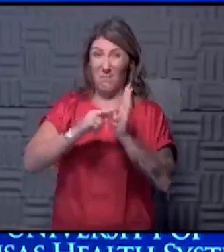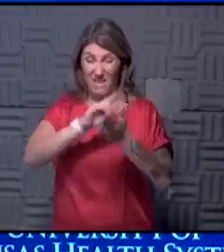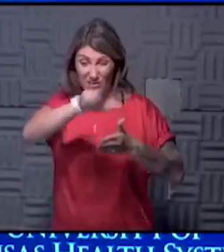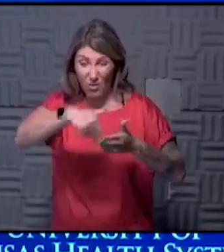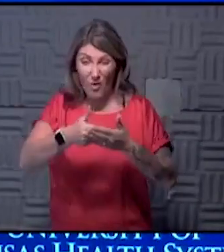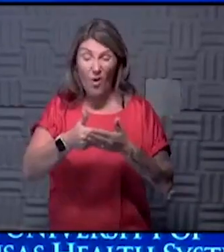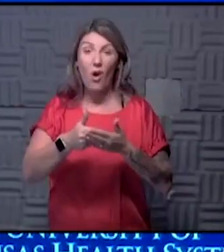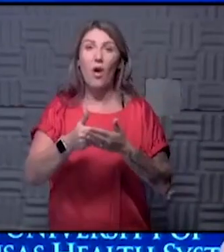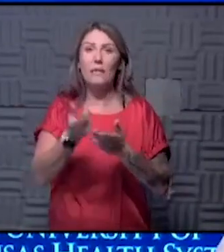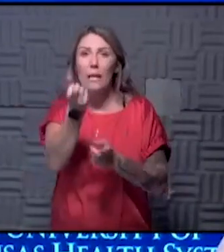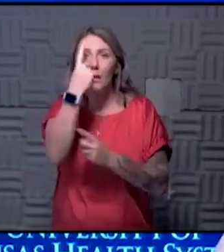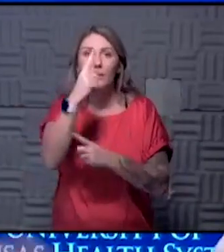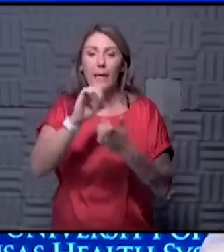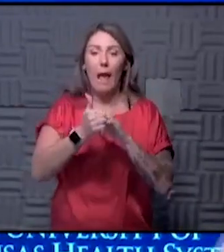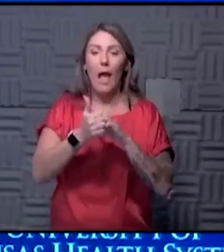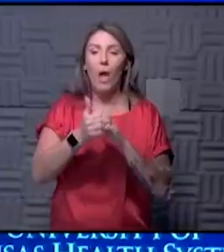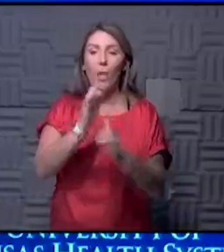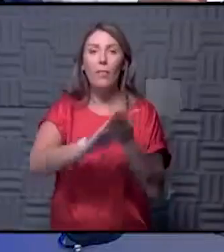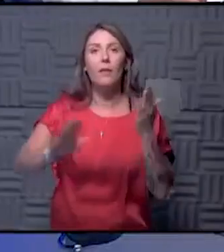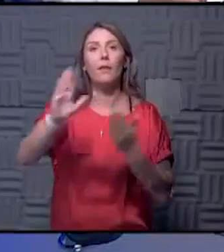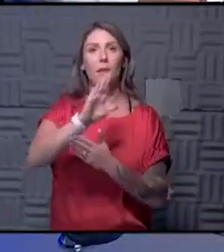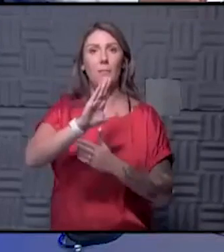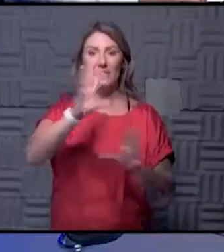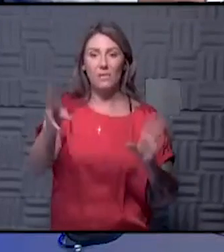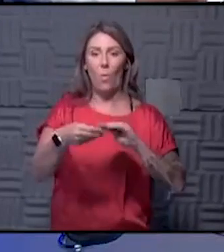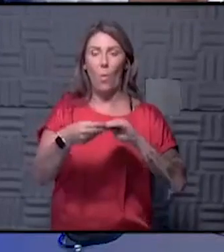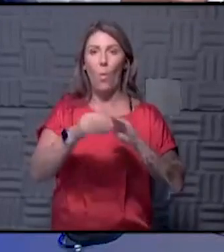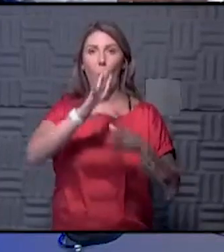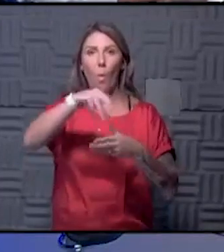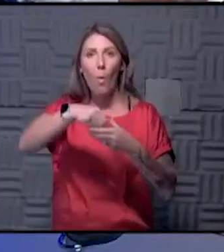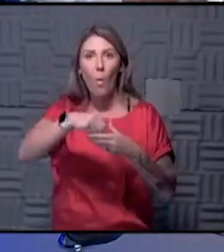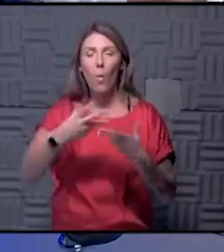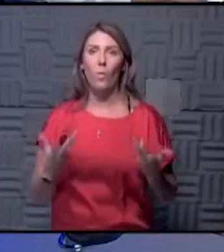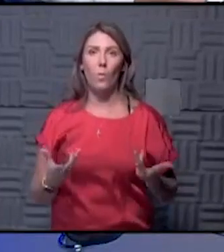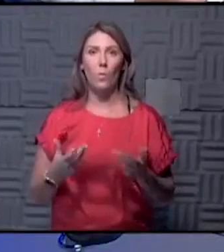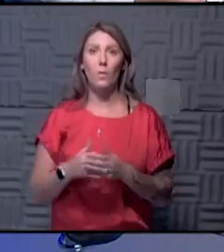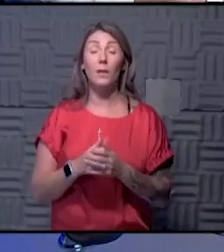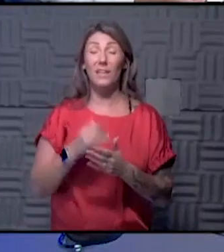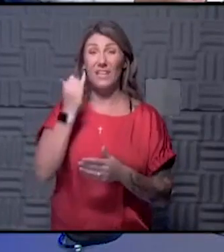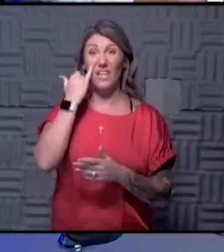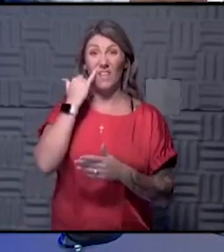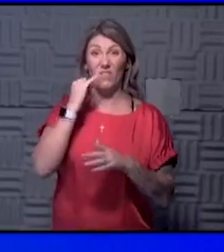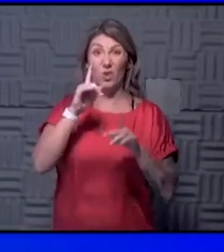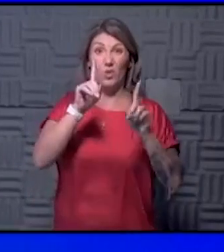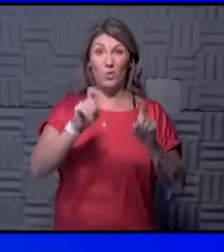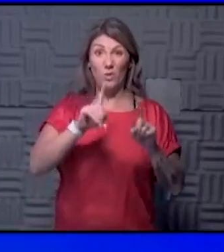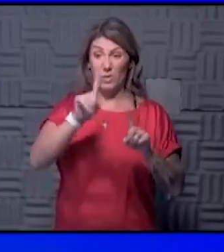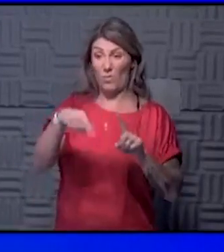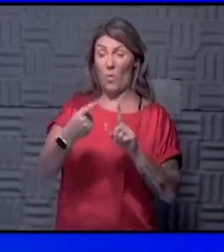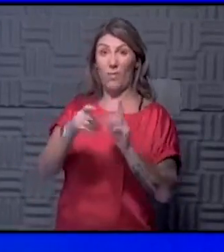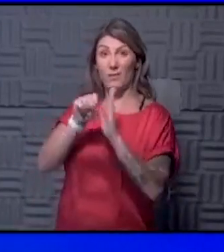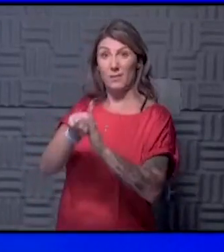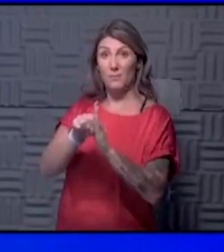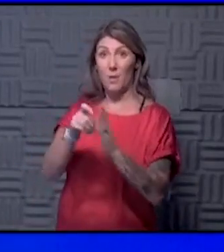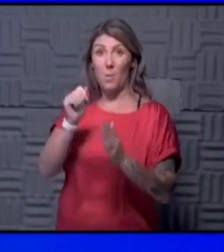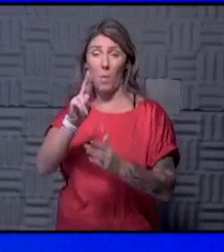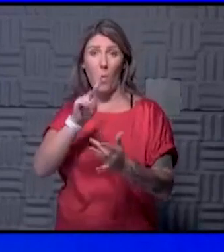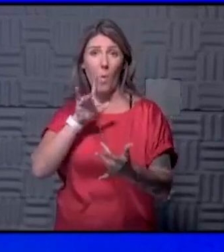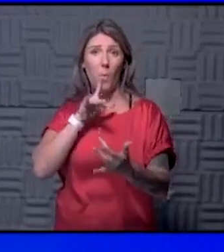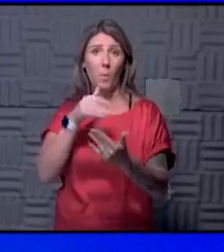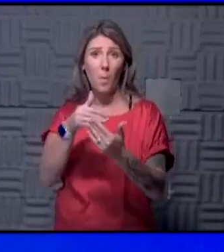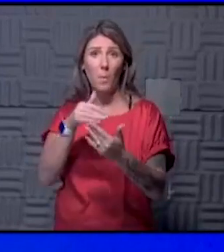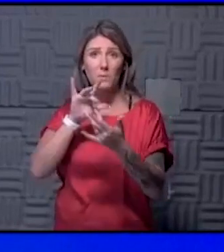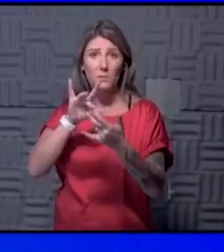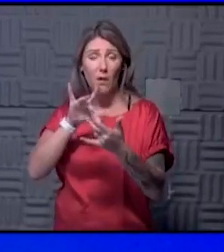the campus is doing as a whole. Yeah, absolutely. If you were testing only symptomatic people or people who have been in close contact with